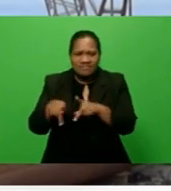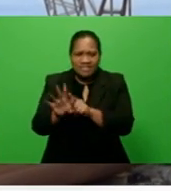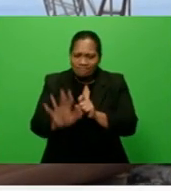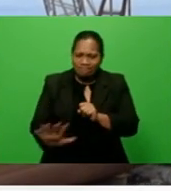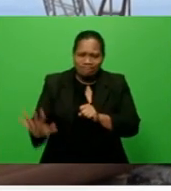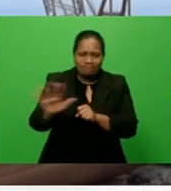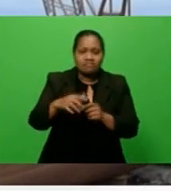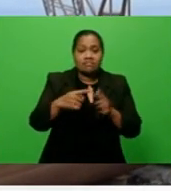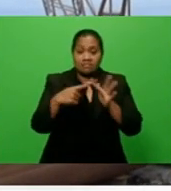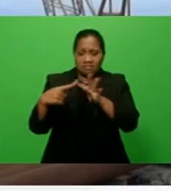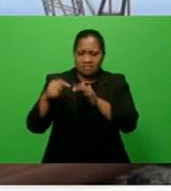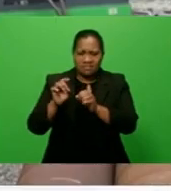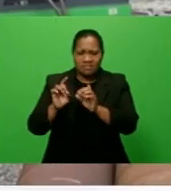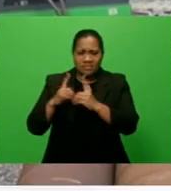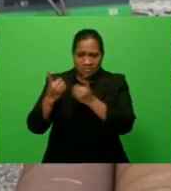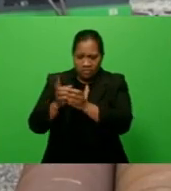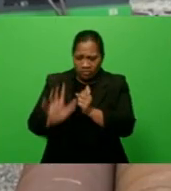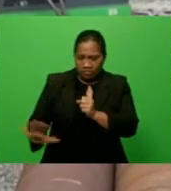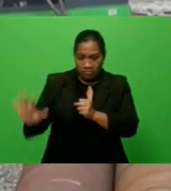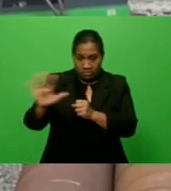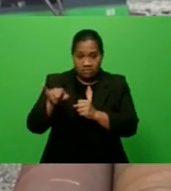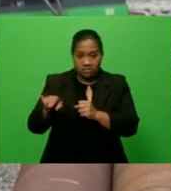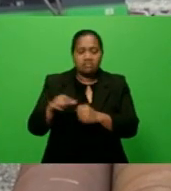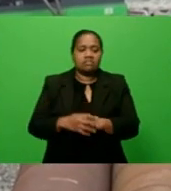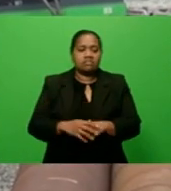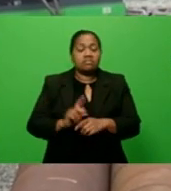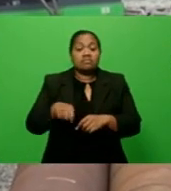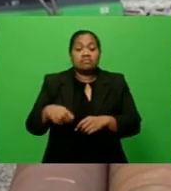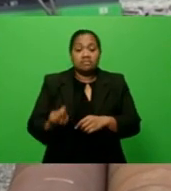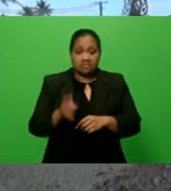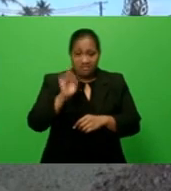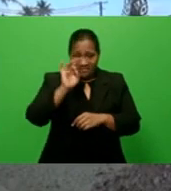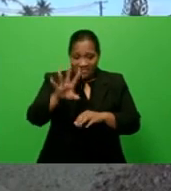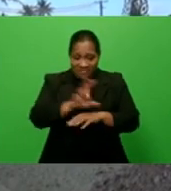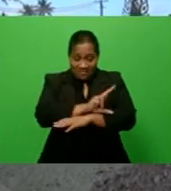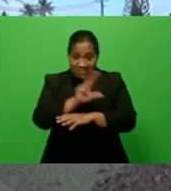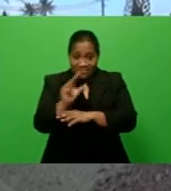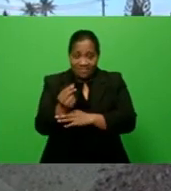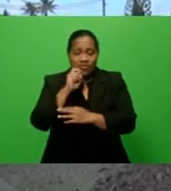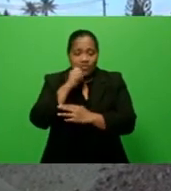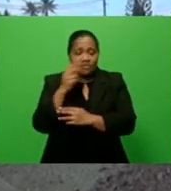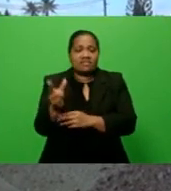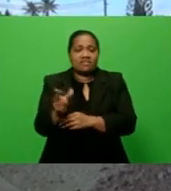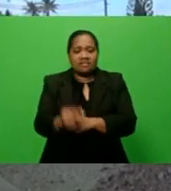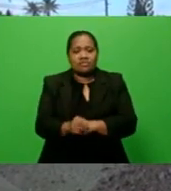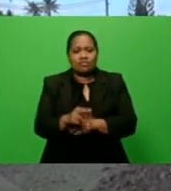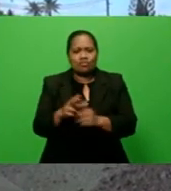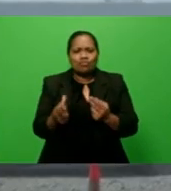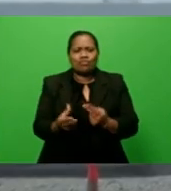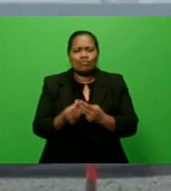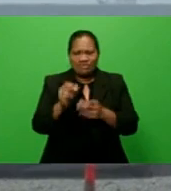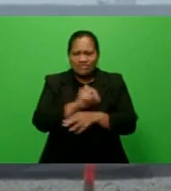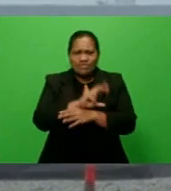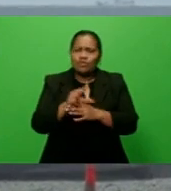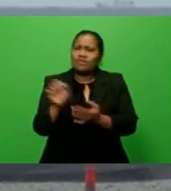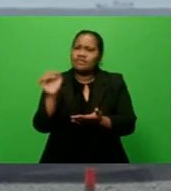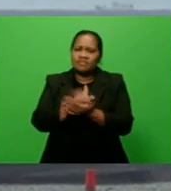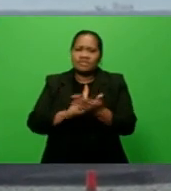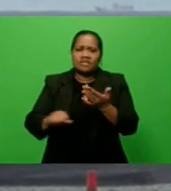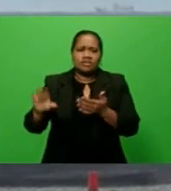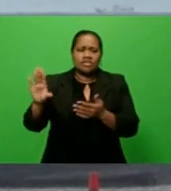Division. The FRA CEO says the next 10 bridge replacements will be done with the modular bridges purchased from New Jersey